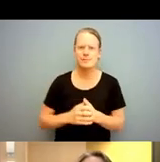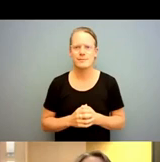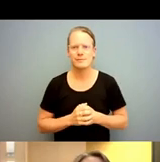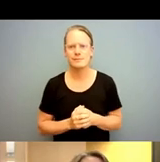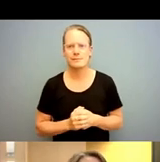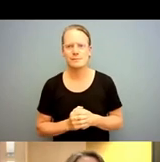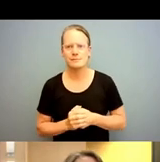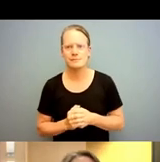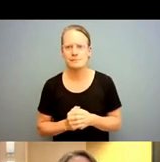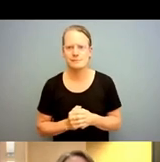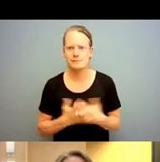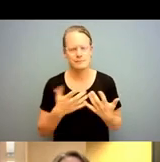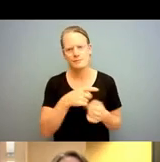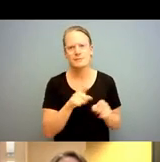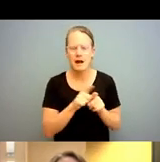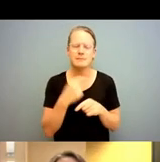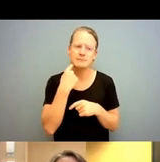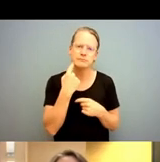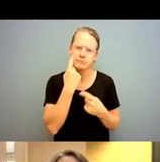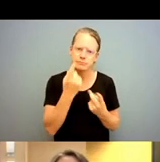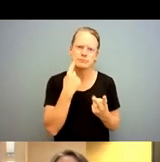toutu suslää.